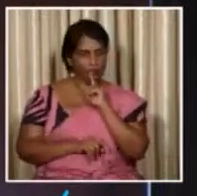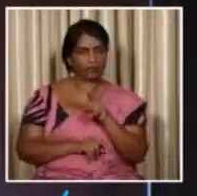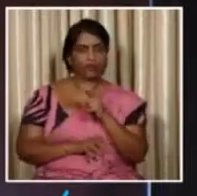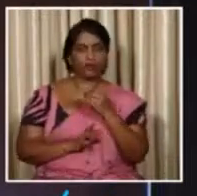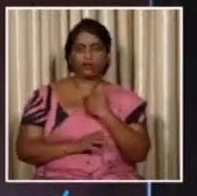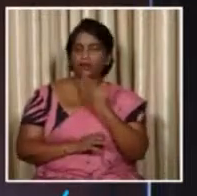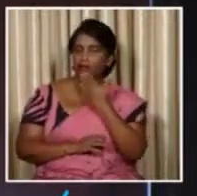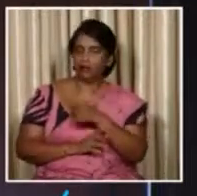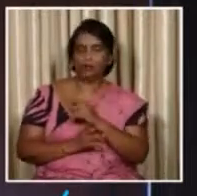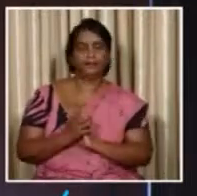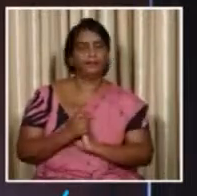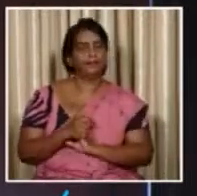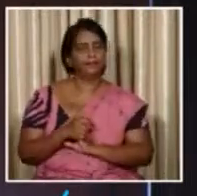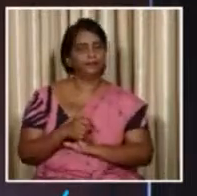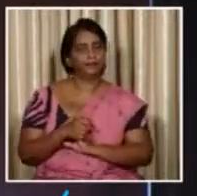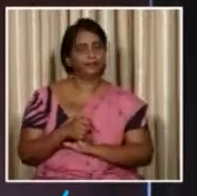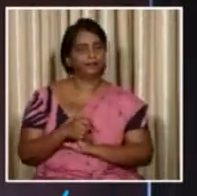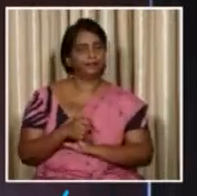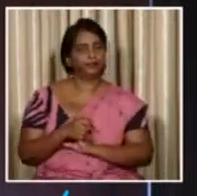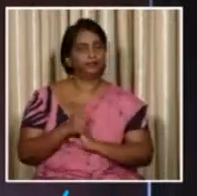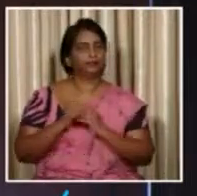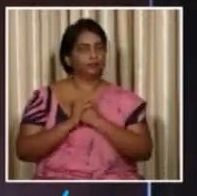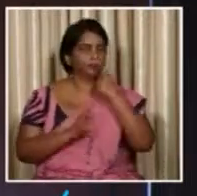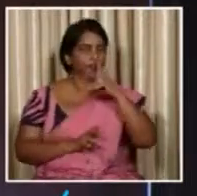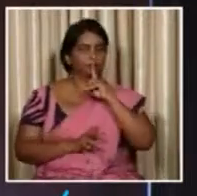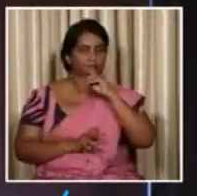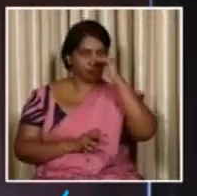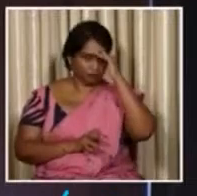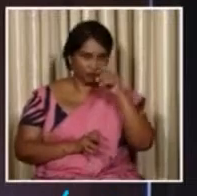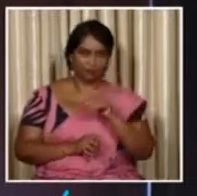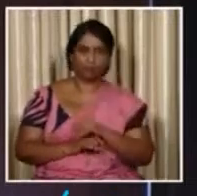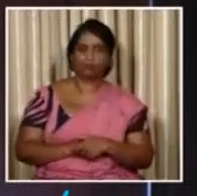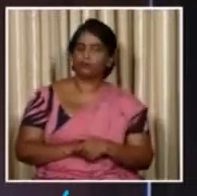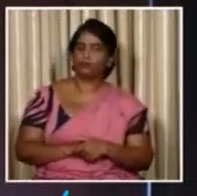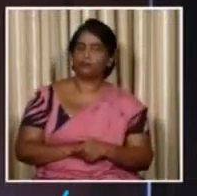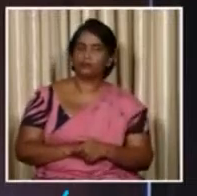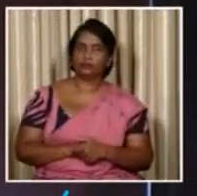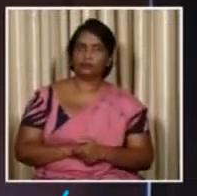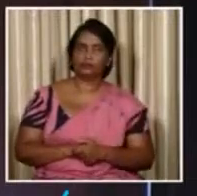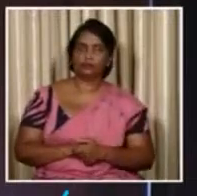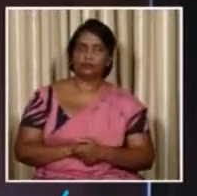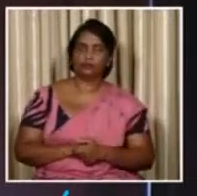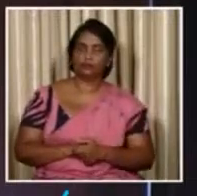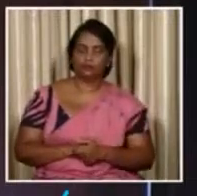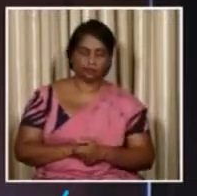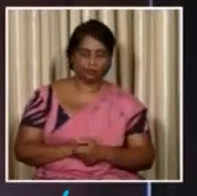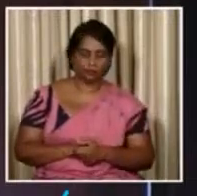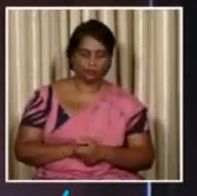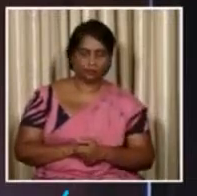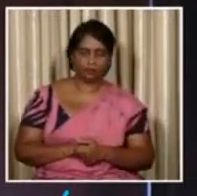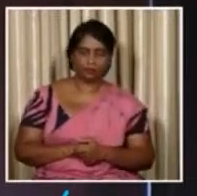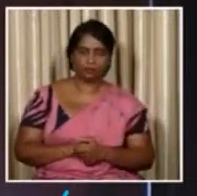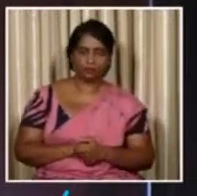in the history a government in power has dreamt of keeping the particular opposition leader that